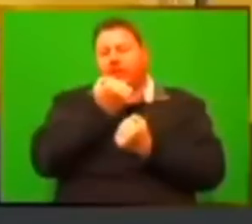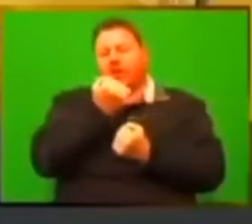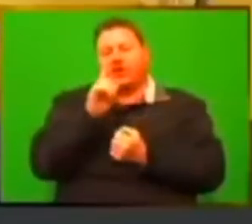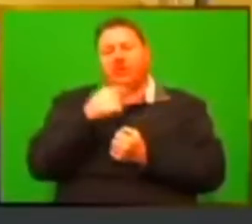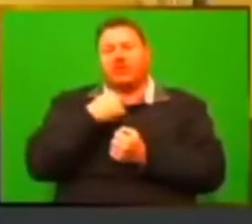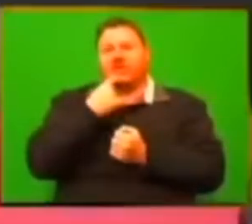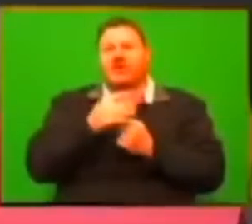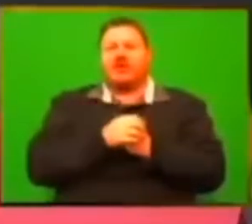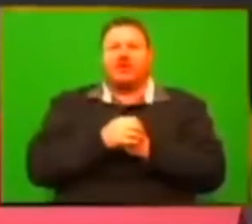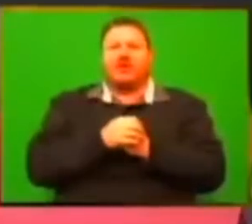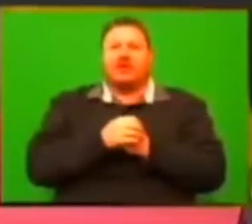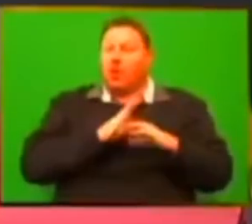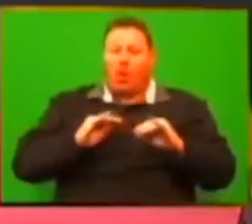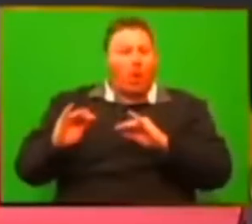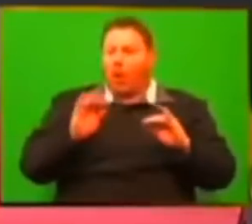said?